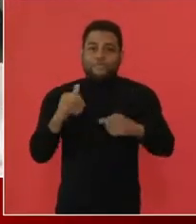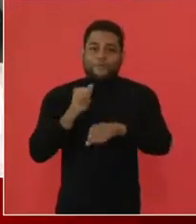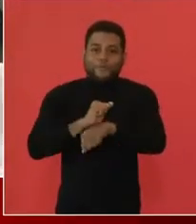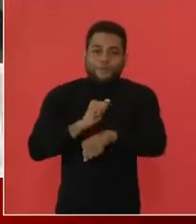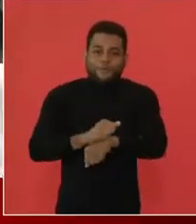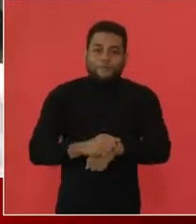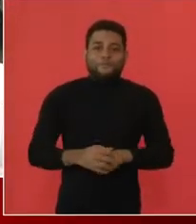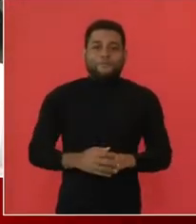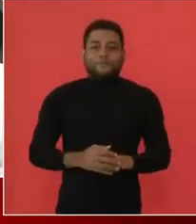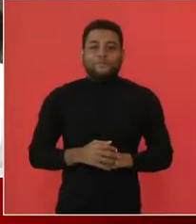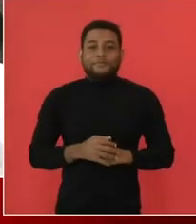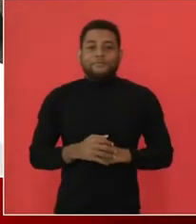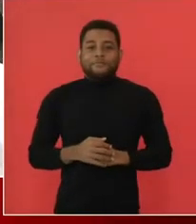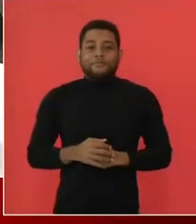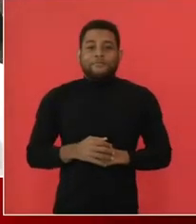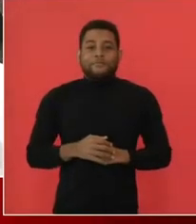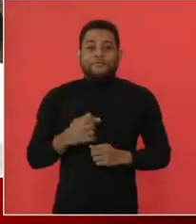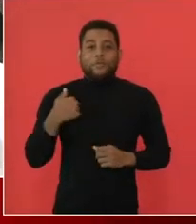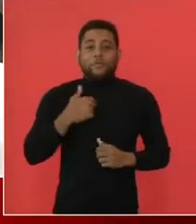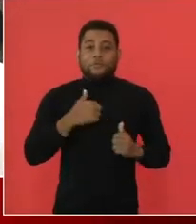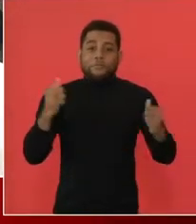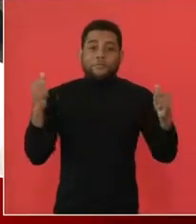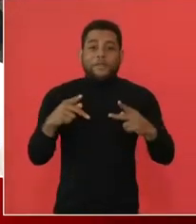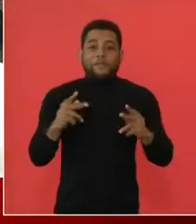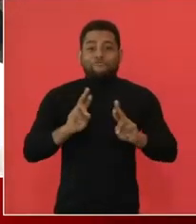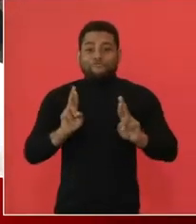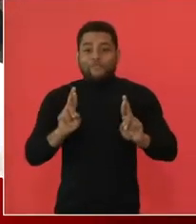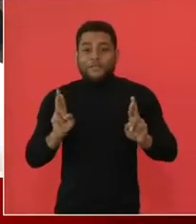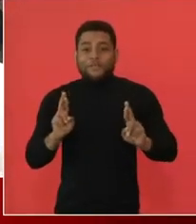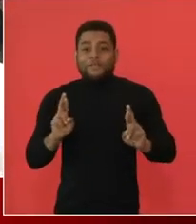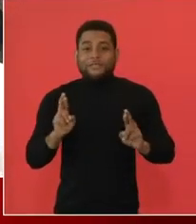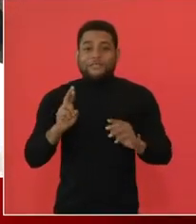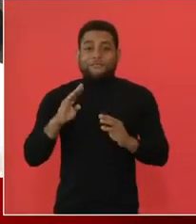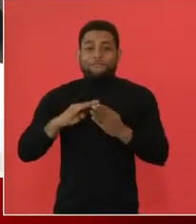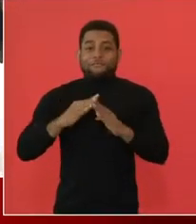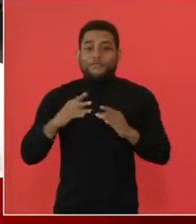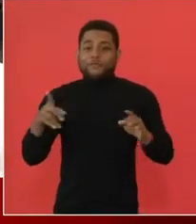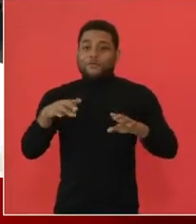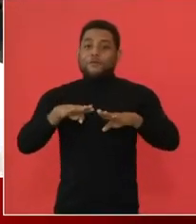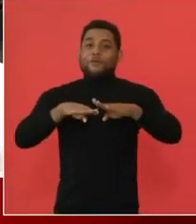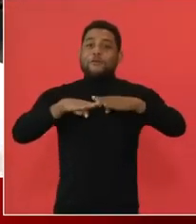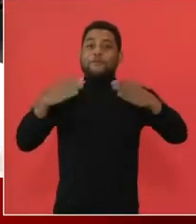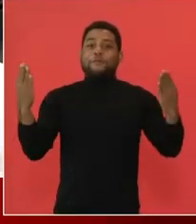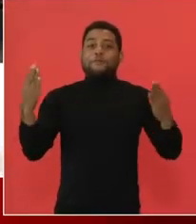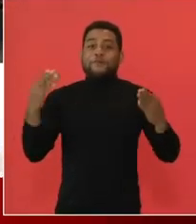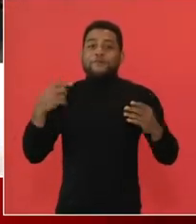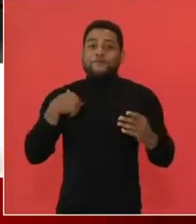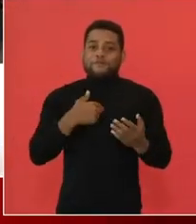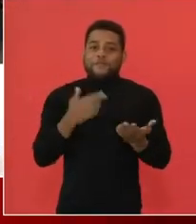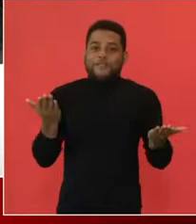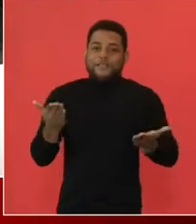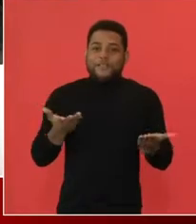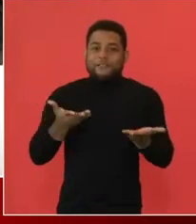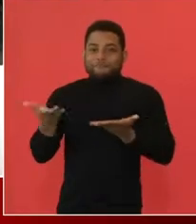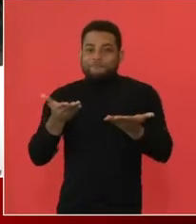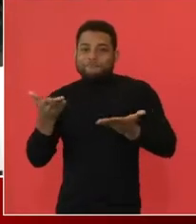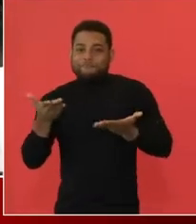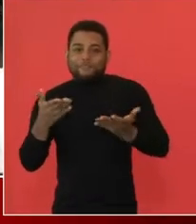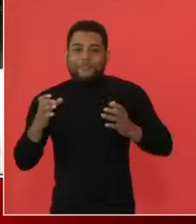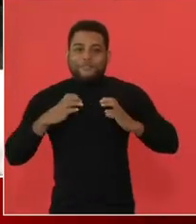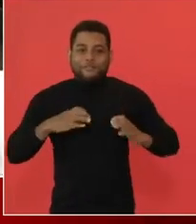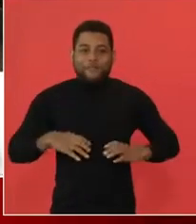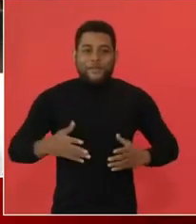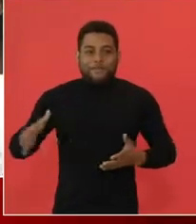We are back, we're ready, the city is open, and we're ready to serve our customers. So without further